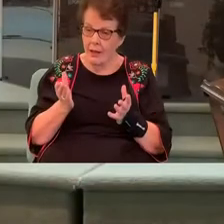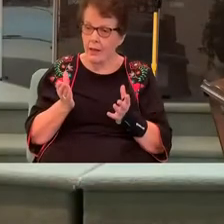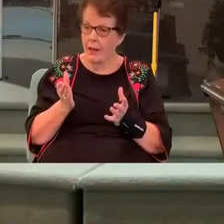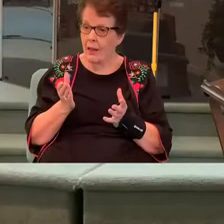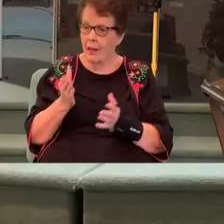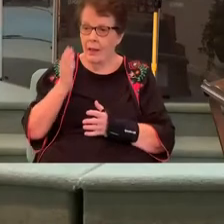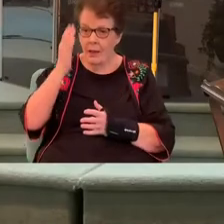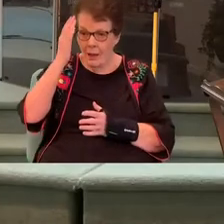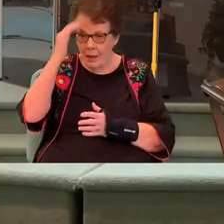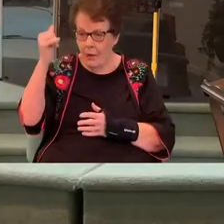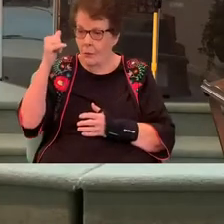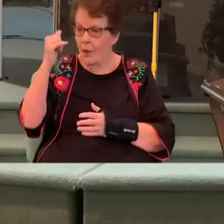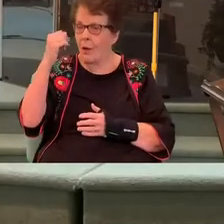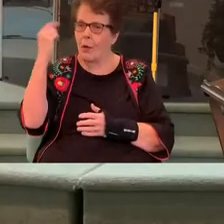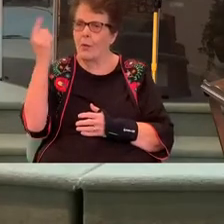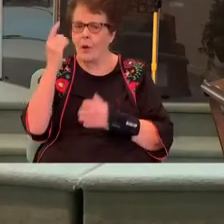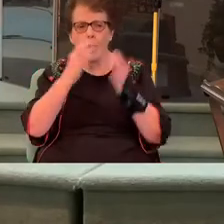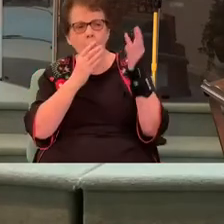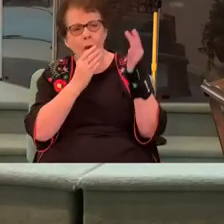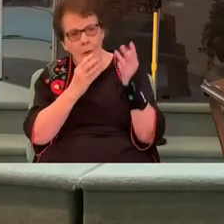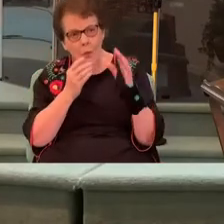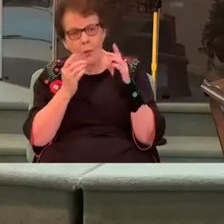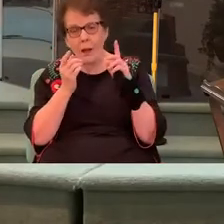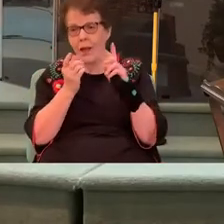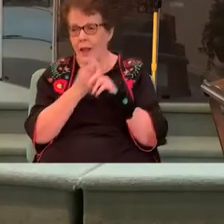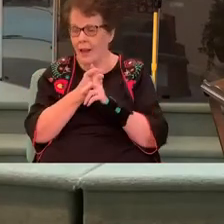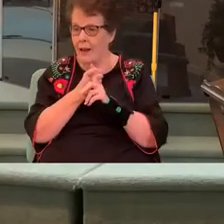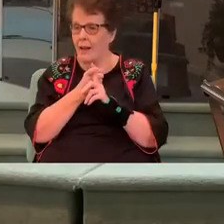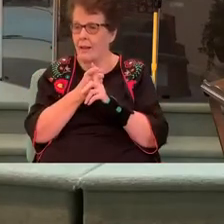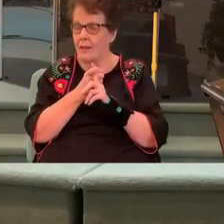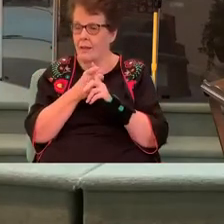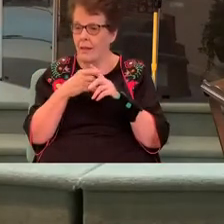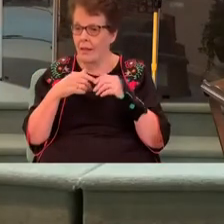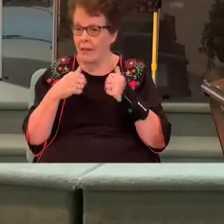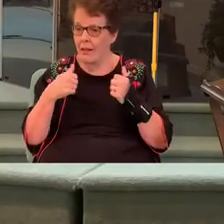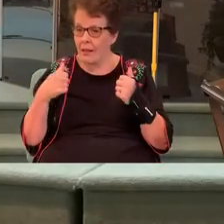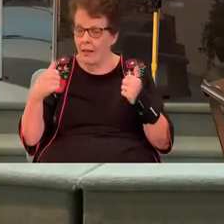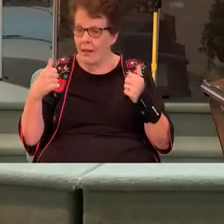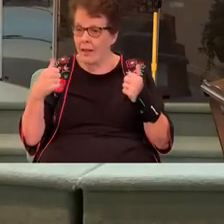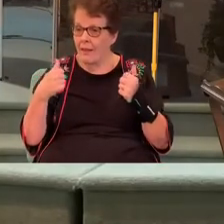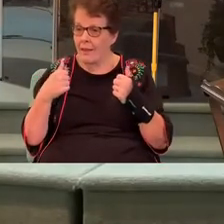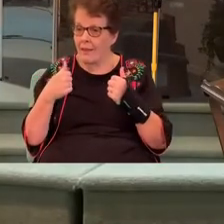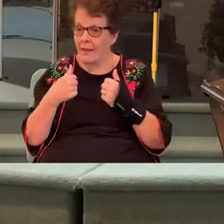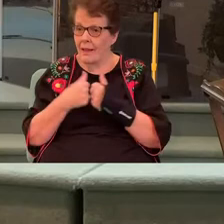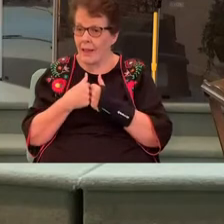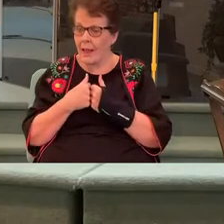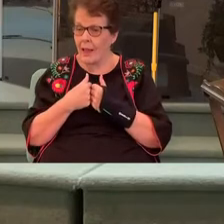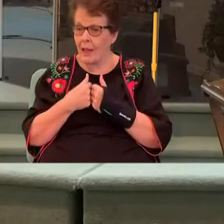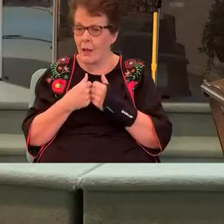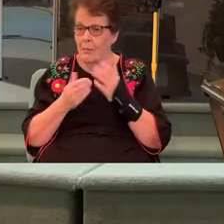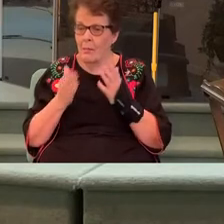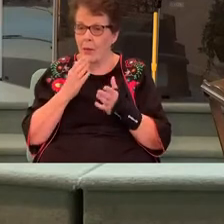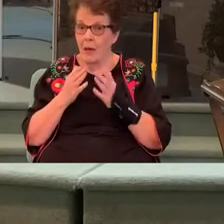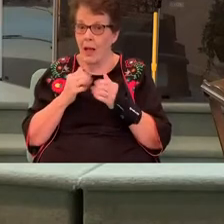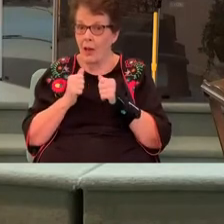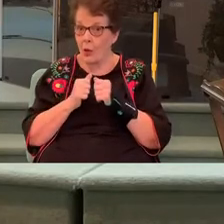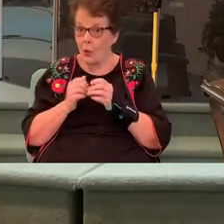would we only wait until what we perceive the game is on the line and heave one up and hope that it lands?